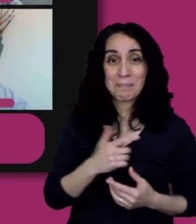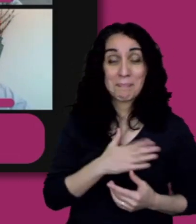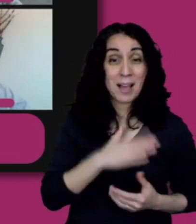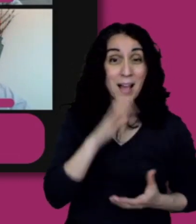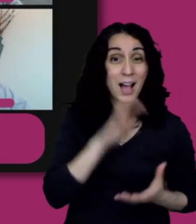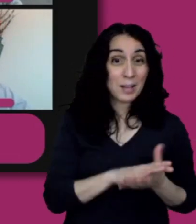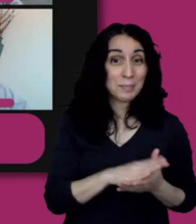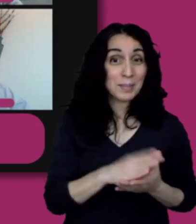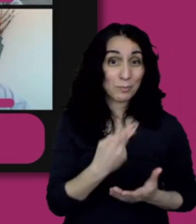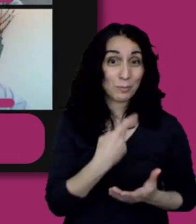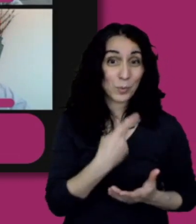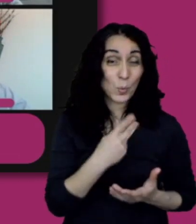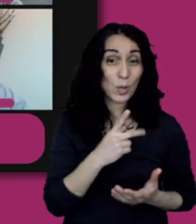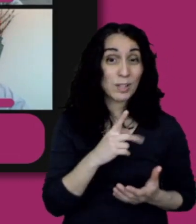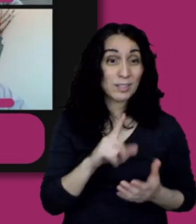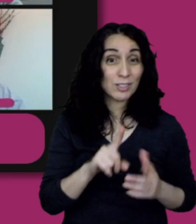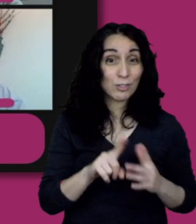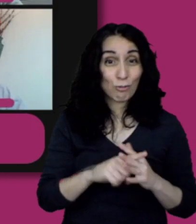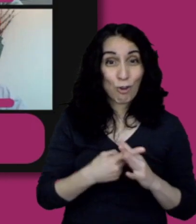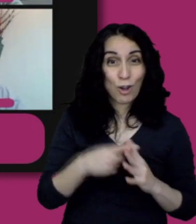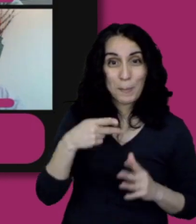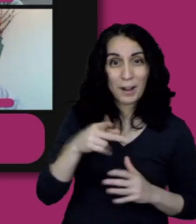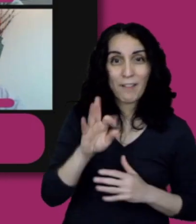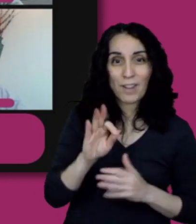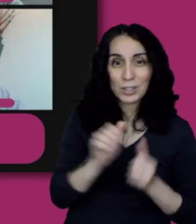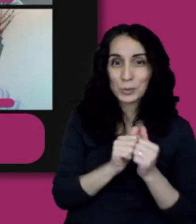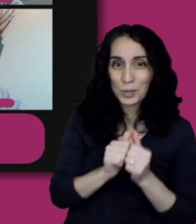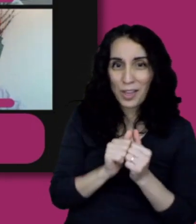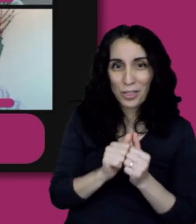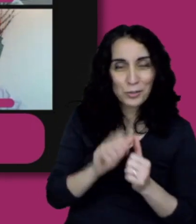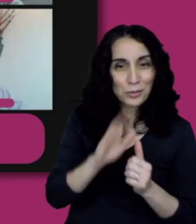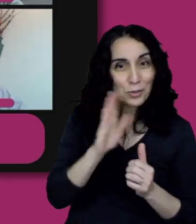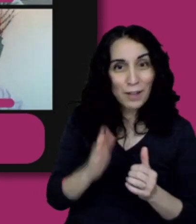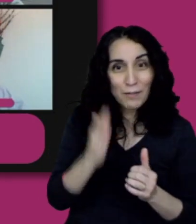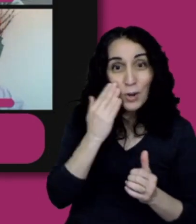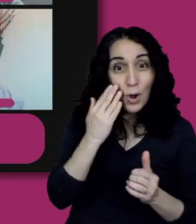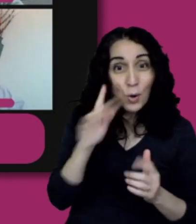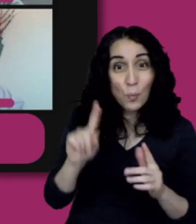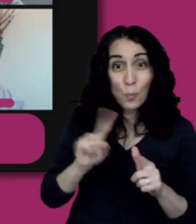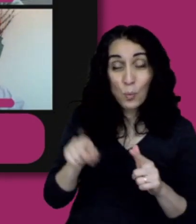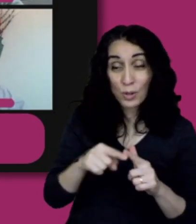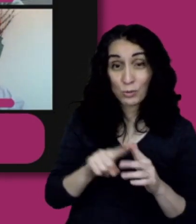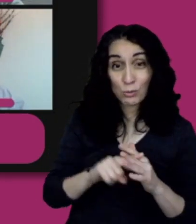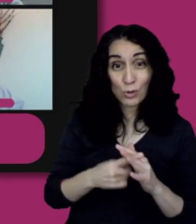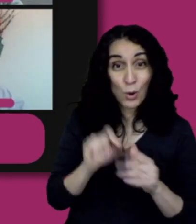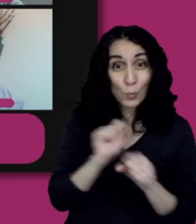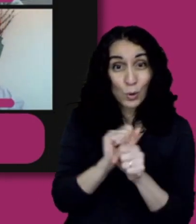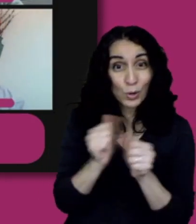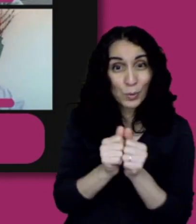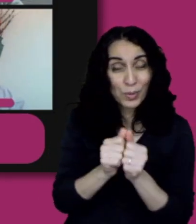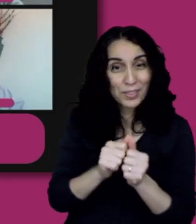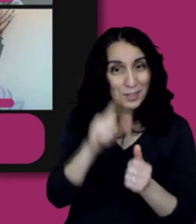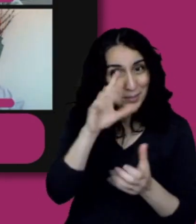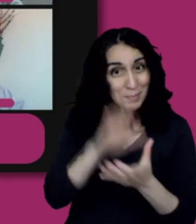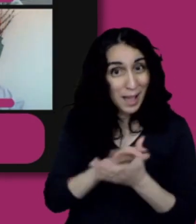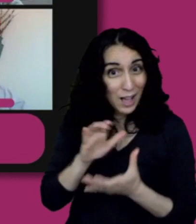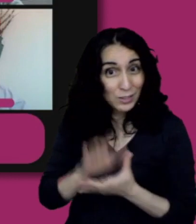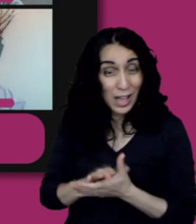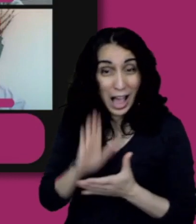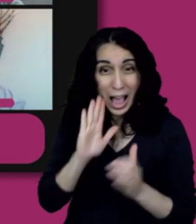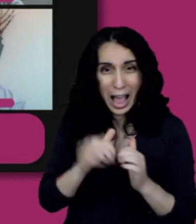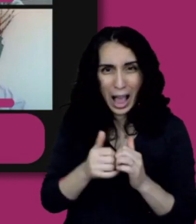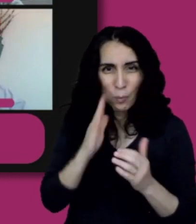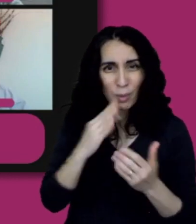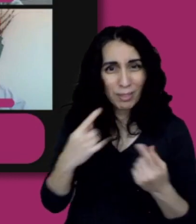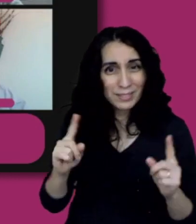my husband and I launched this together, and it's always, you're never sure, I guess, when you first start working with your spouse, how that's